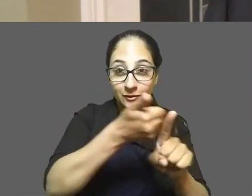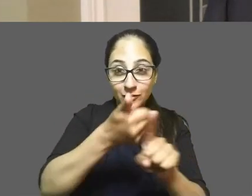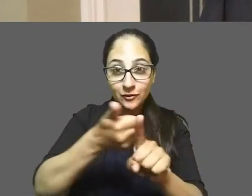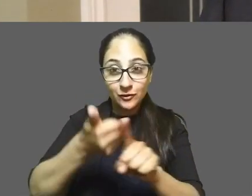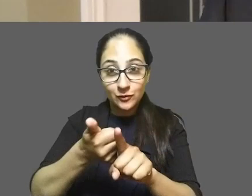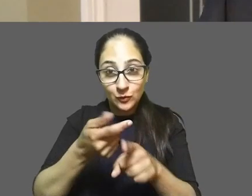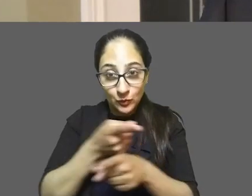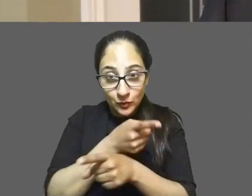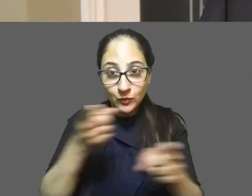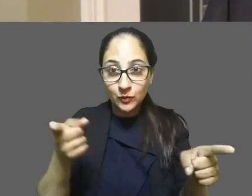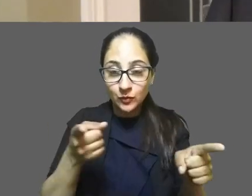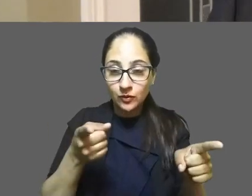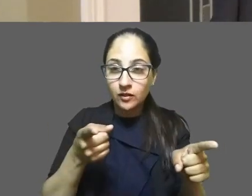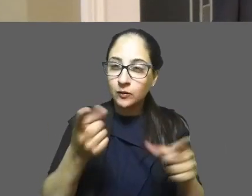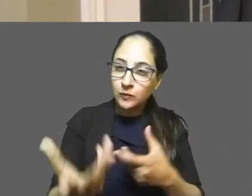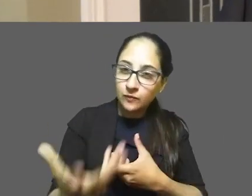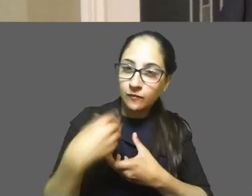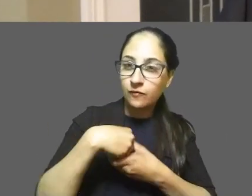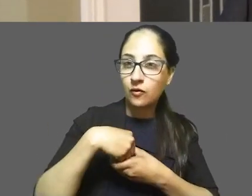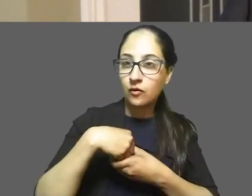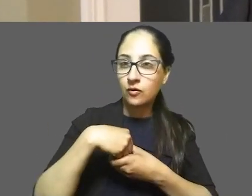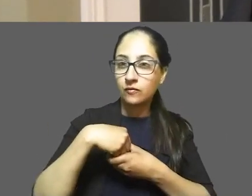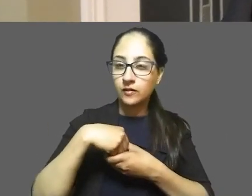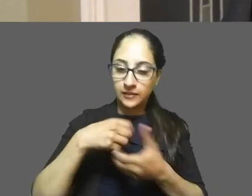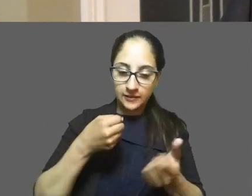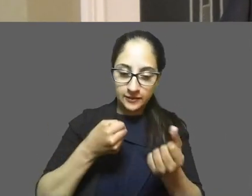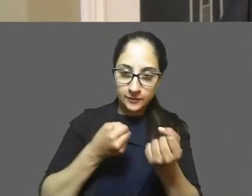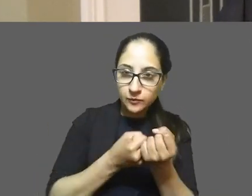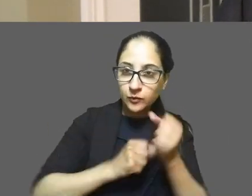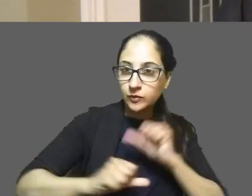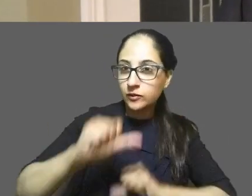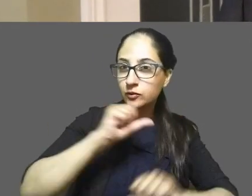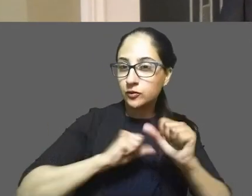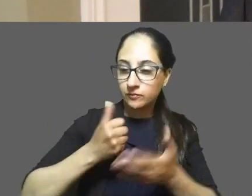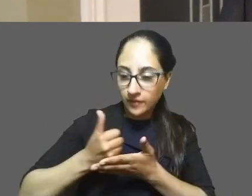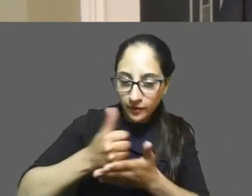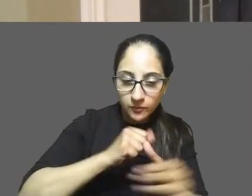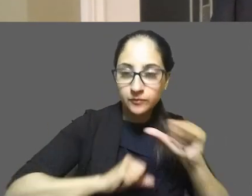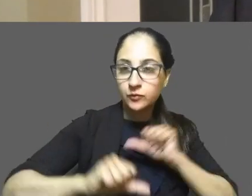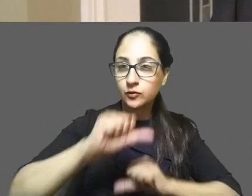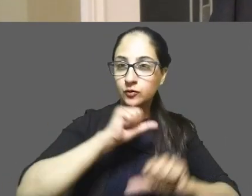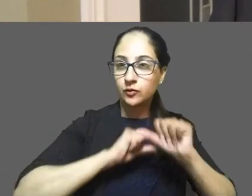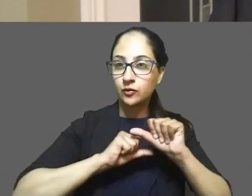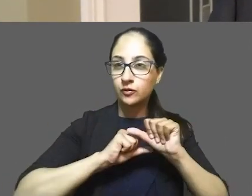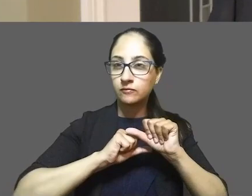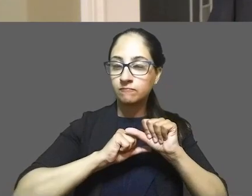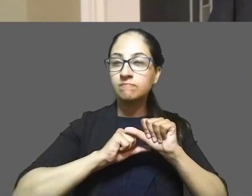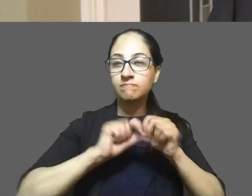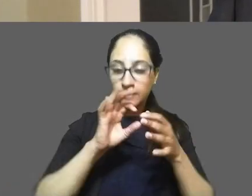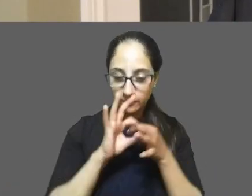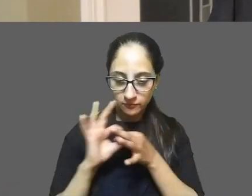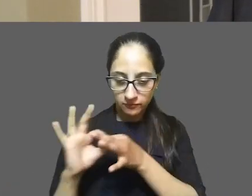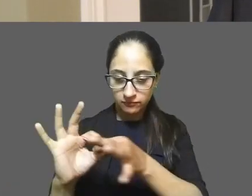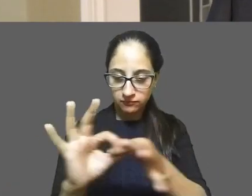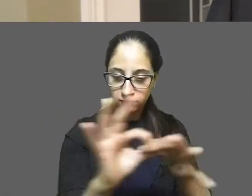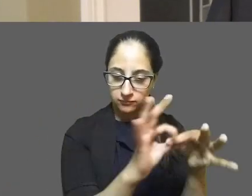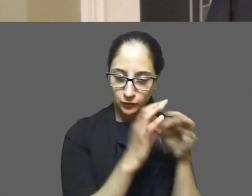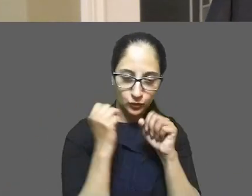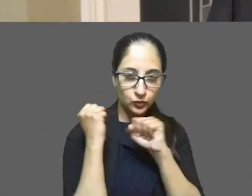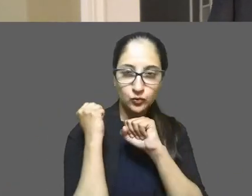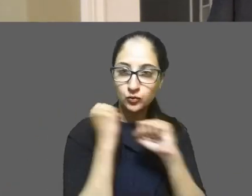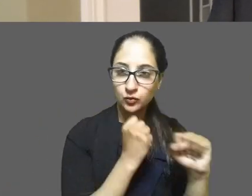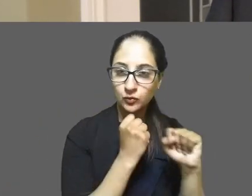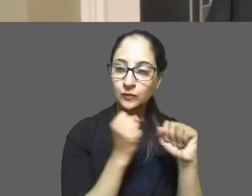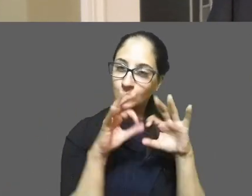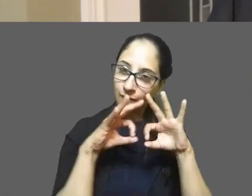and every one of you for the role you've played, for the efforts you've put in to keep us together, to keep us strong,